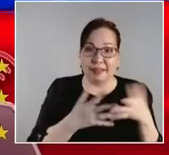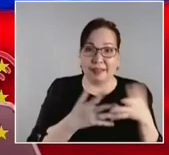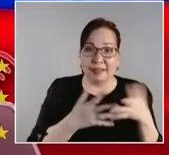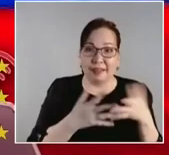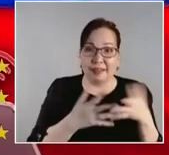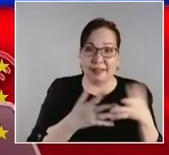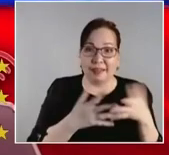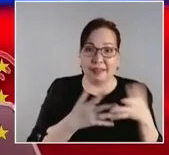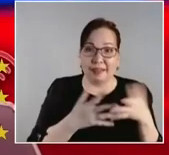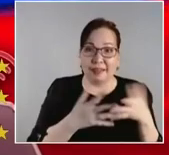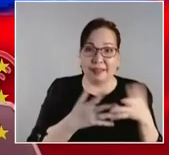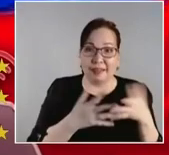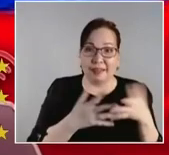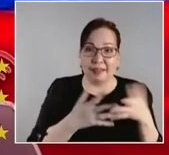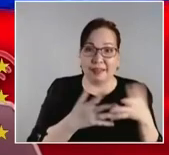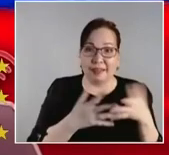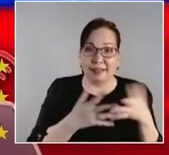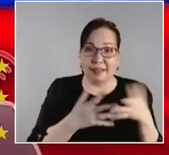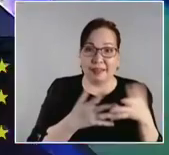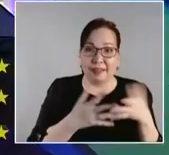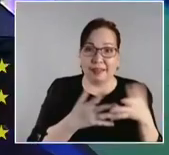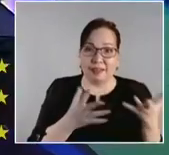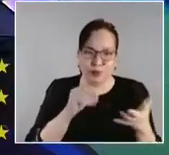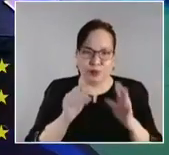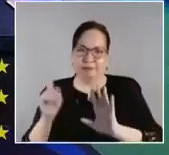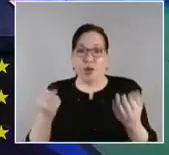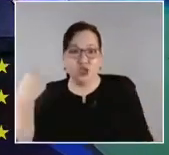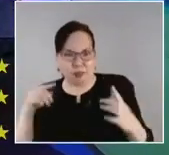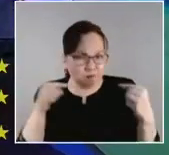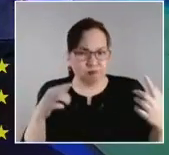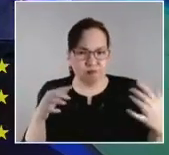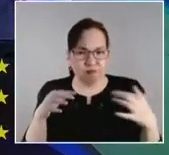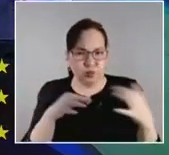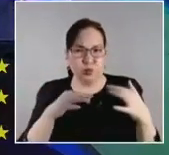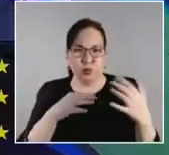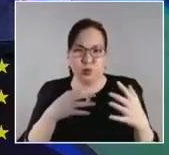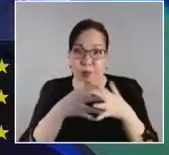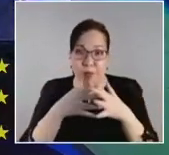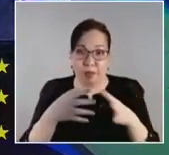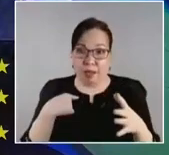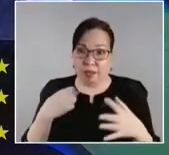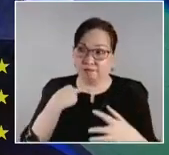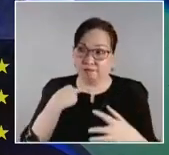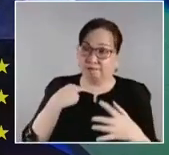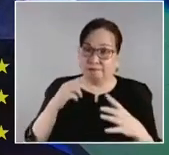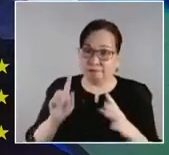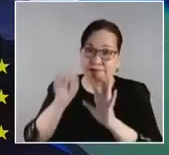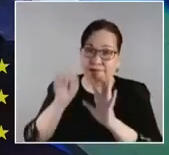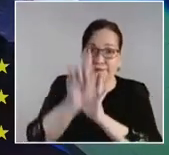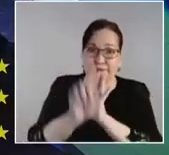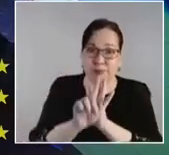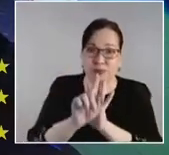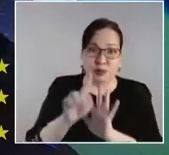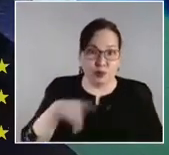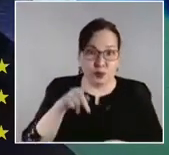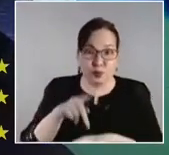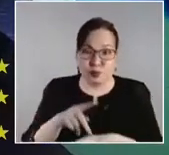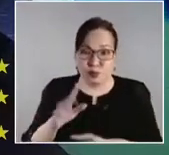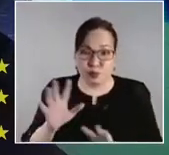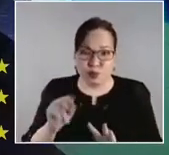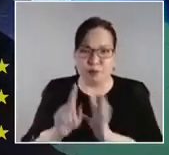the you know, of the Chinese security interests. Okay, let's also highlight the fact that